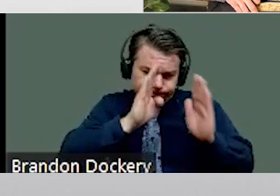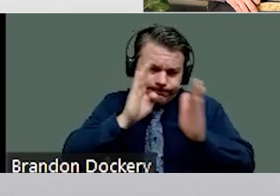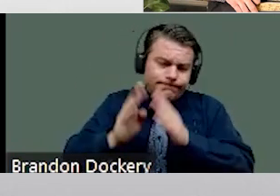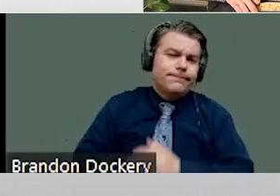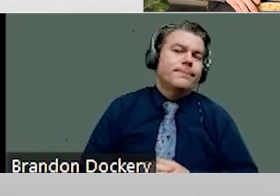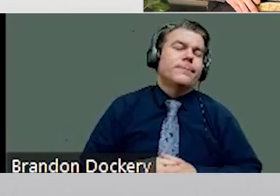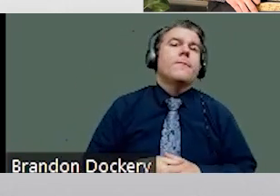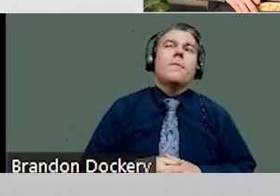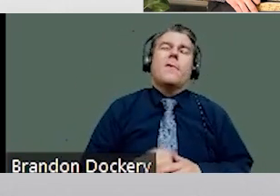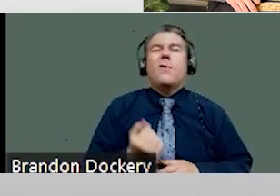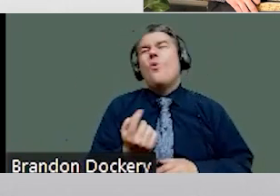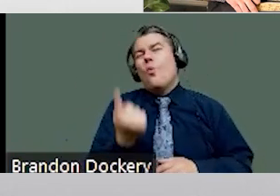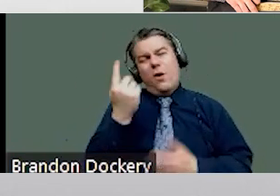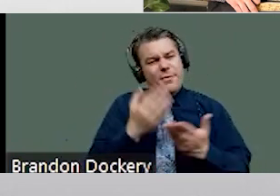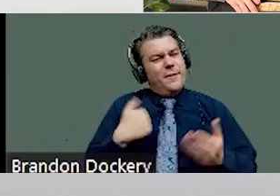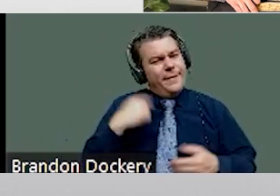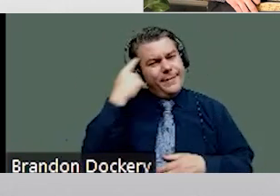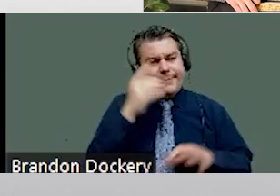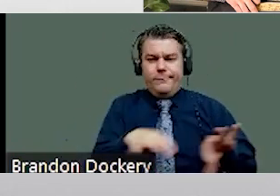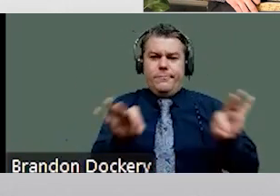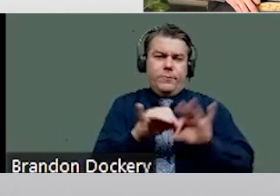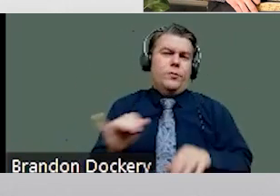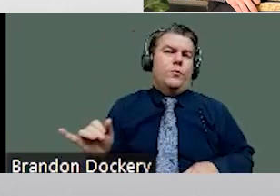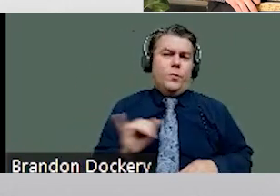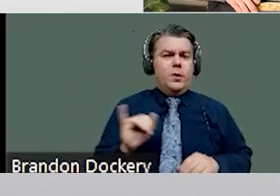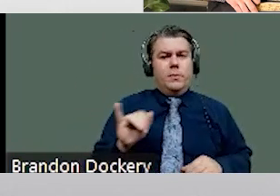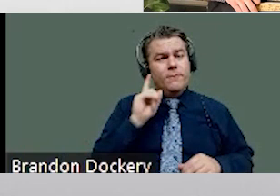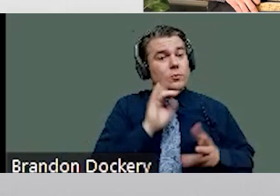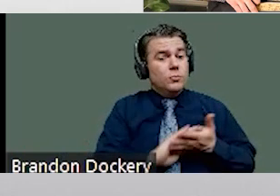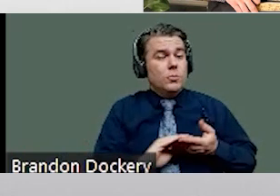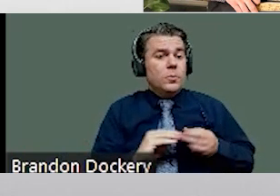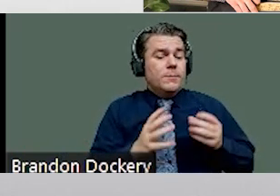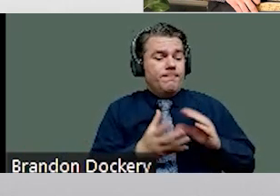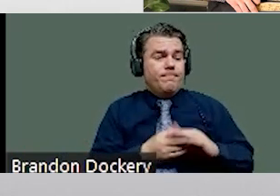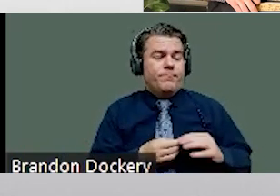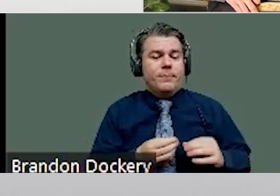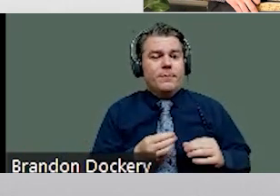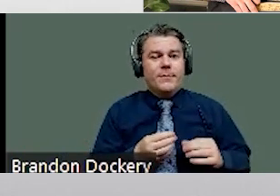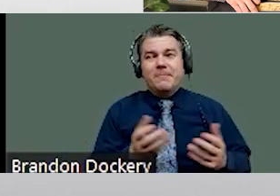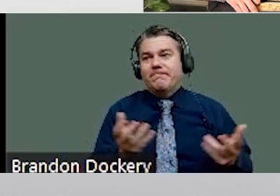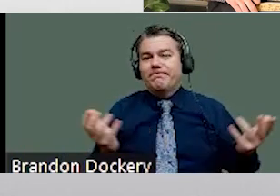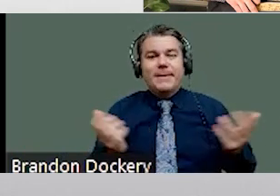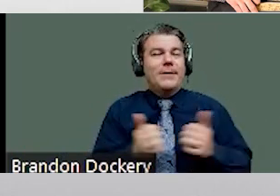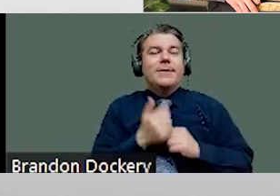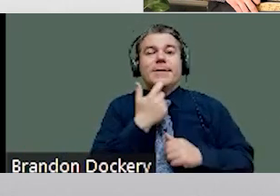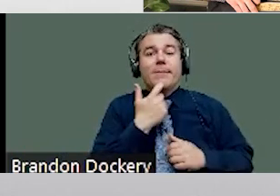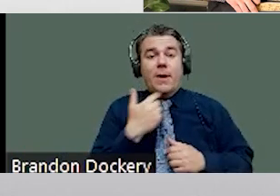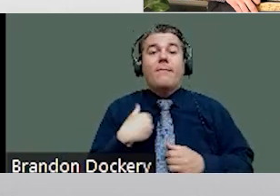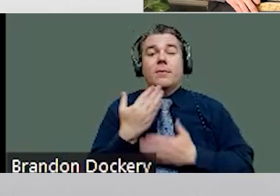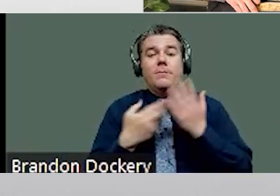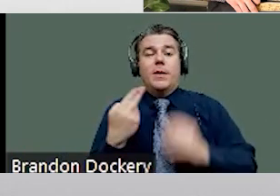one of the things that is, I think, instructive as well in this story is, there's no other way to say it. There